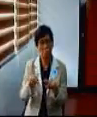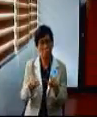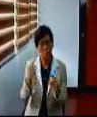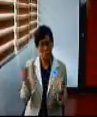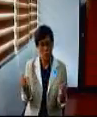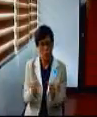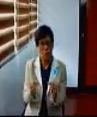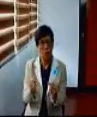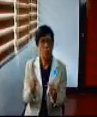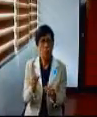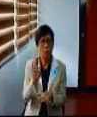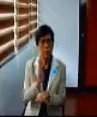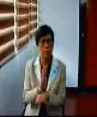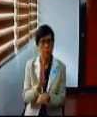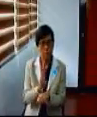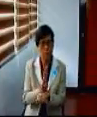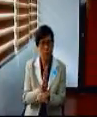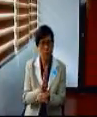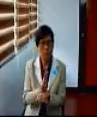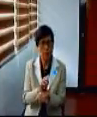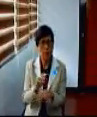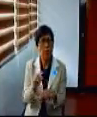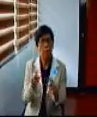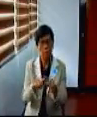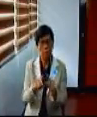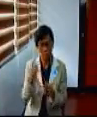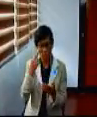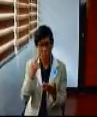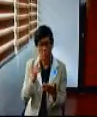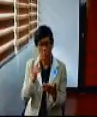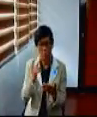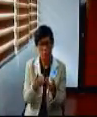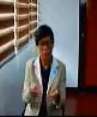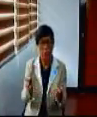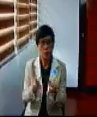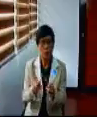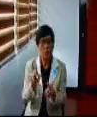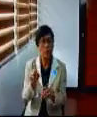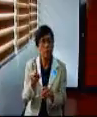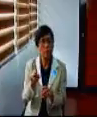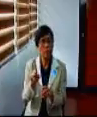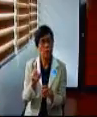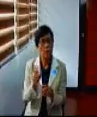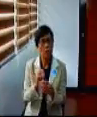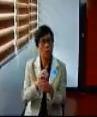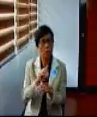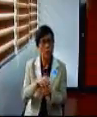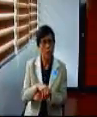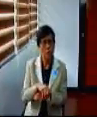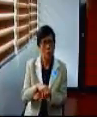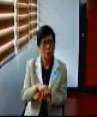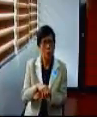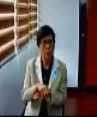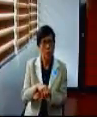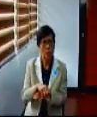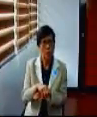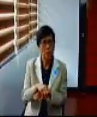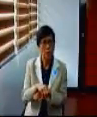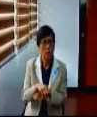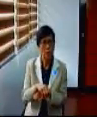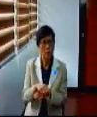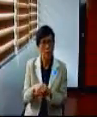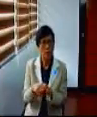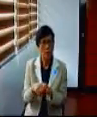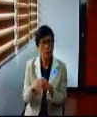medium-sized enterprises. It also recognizes the value of what already exists in the activities